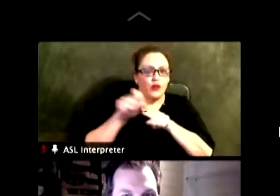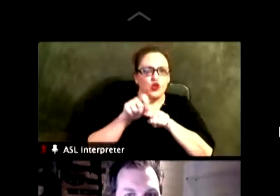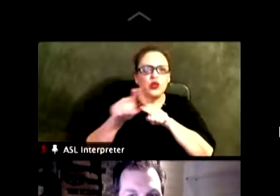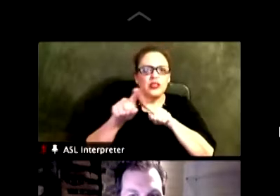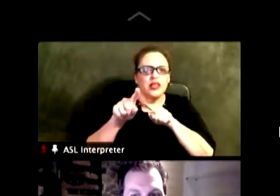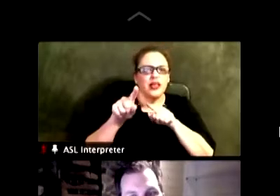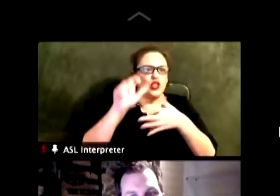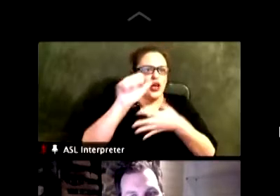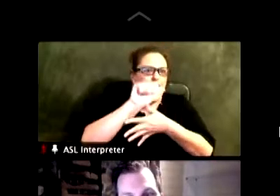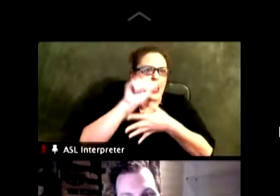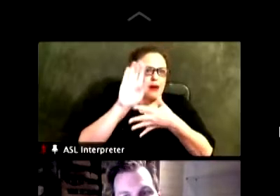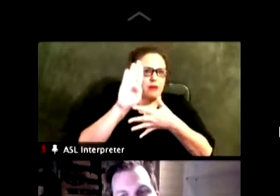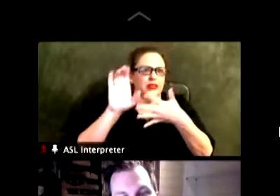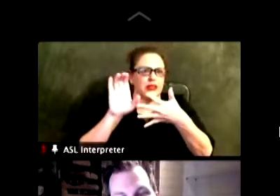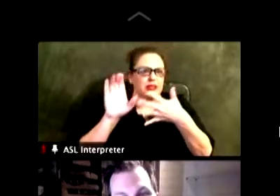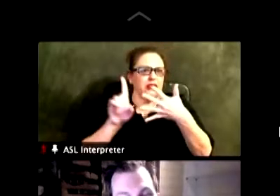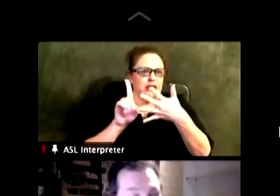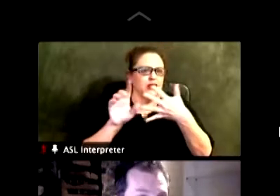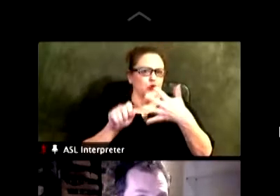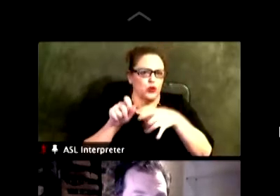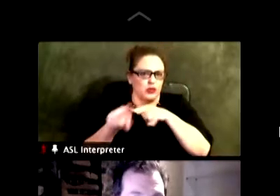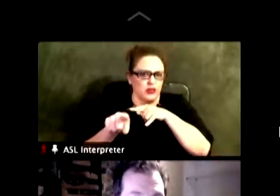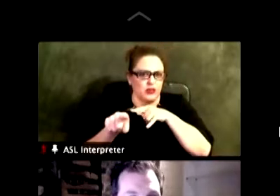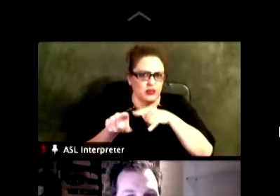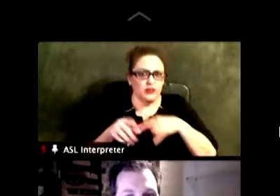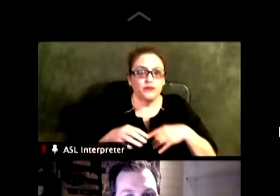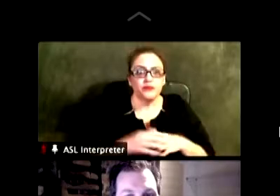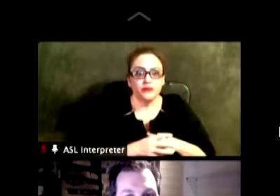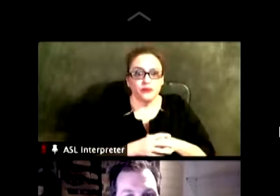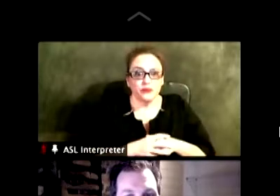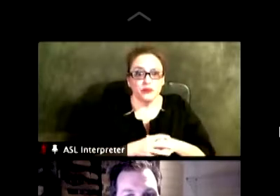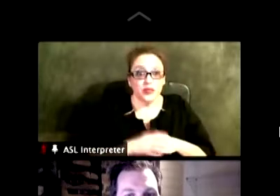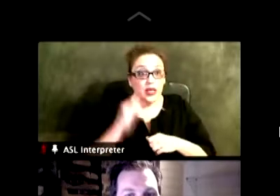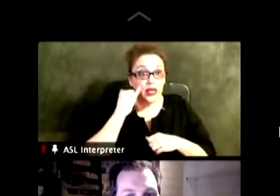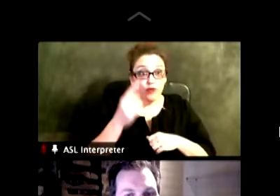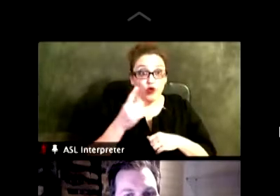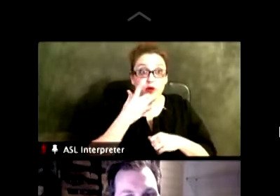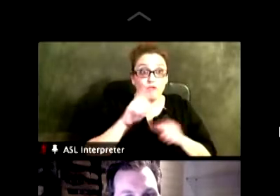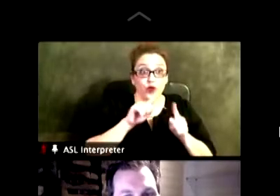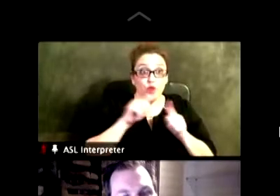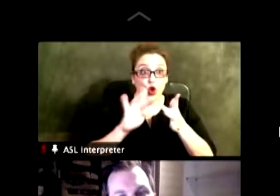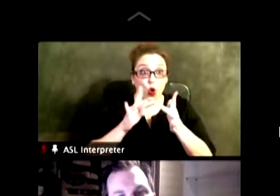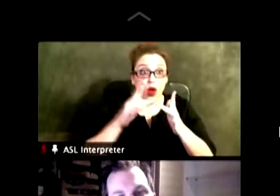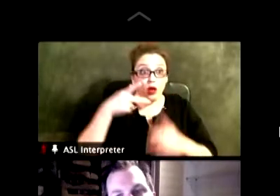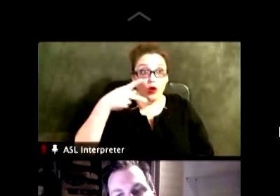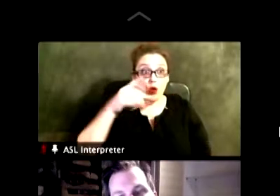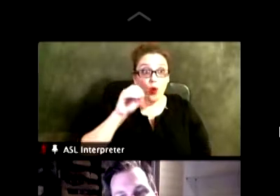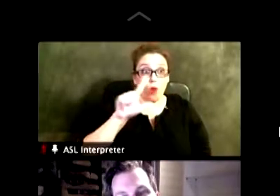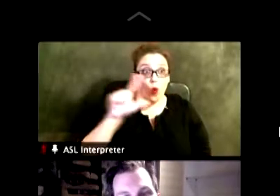results will populate automatically. Alternatively, if you'd like to go online, you can go to